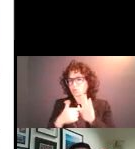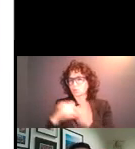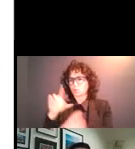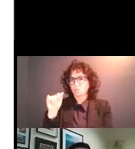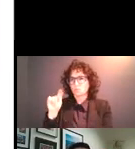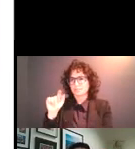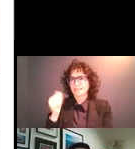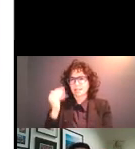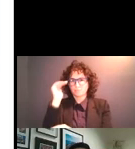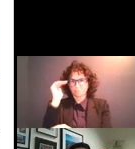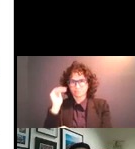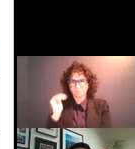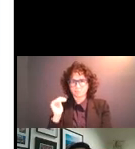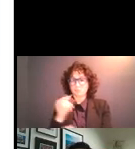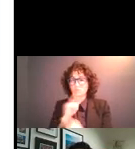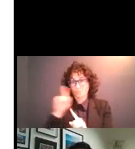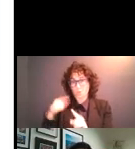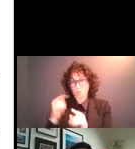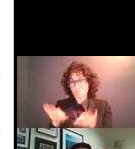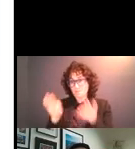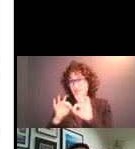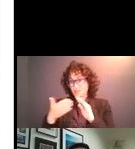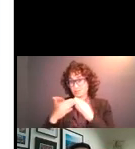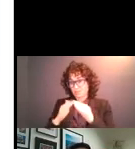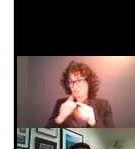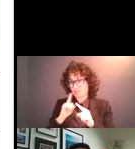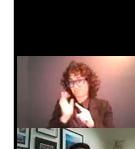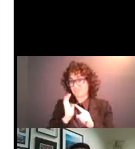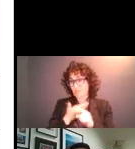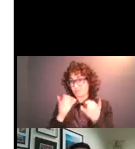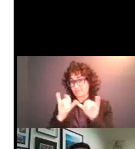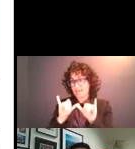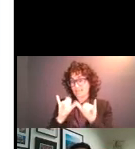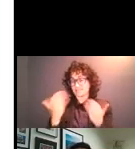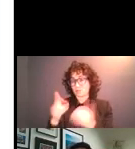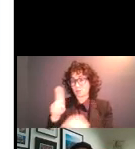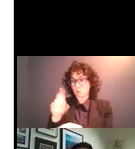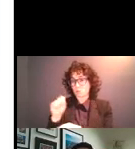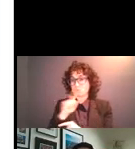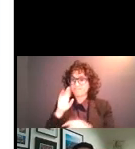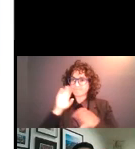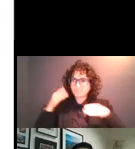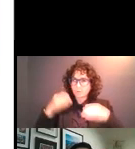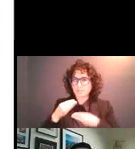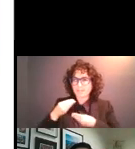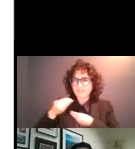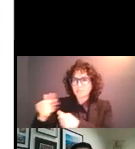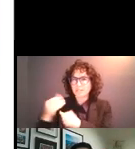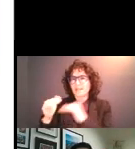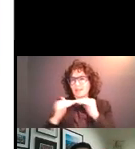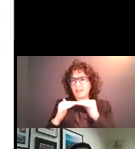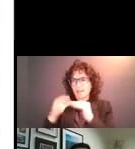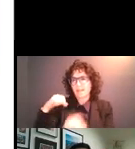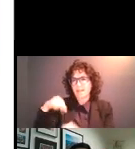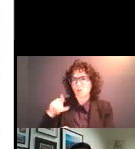because we are the only major city, especially a city of our size in the US, that is so focused on efficiency and equity. And the